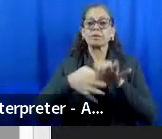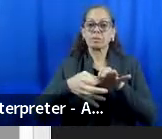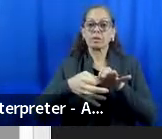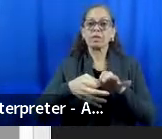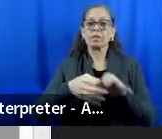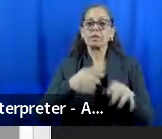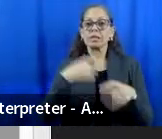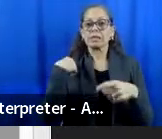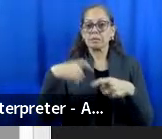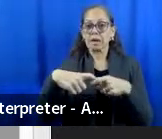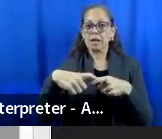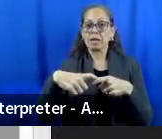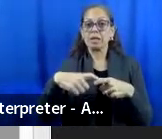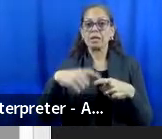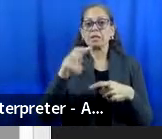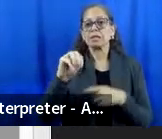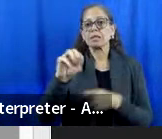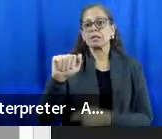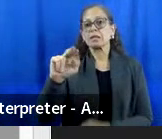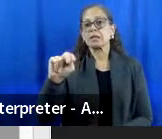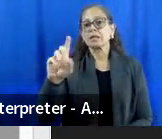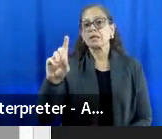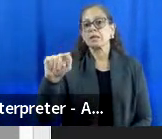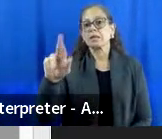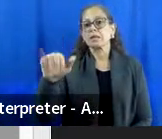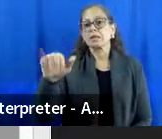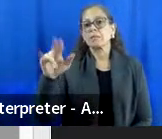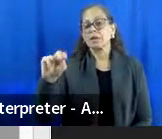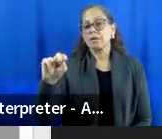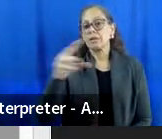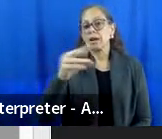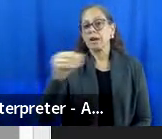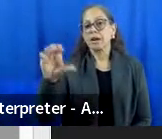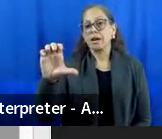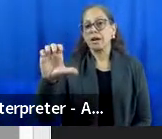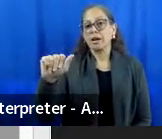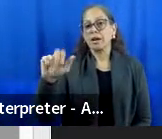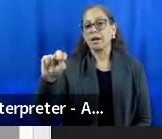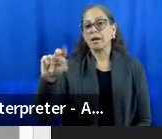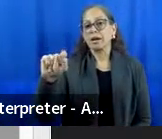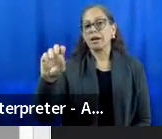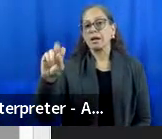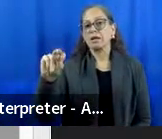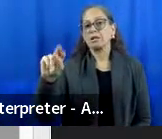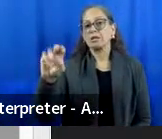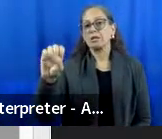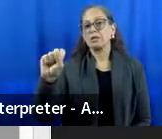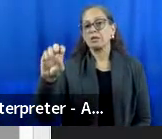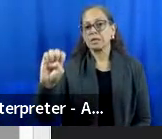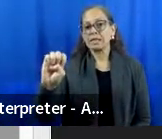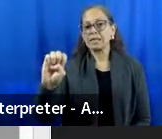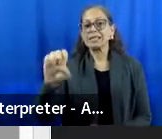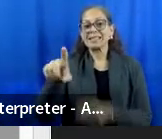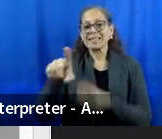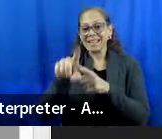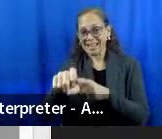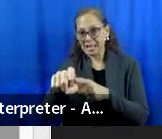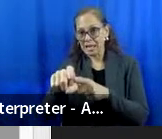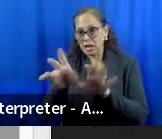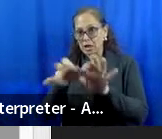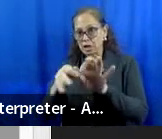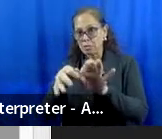in Spanish, Mandarin, and Cantonese. To access these services, click the interpretation button on the